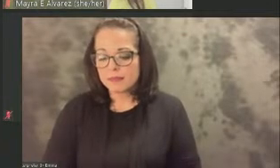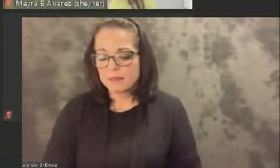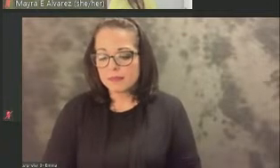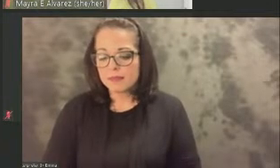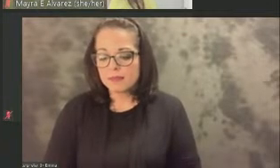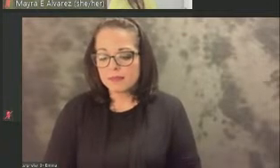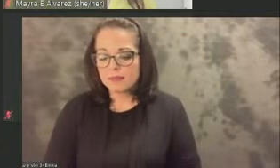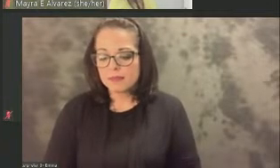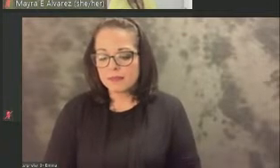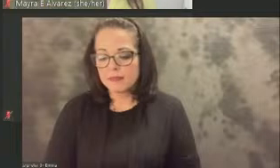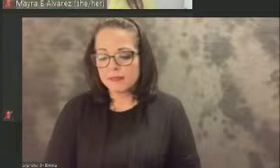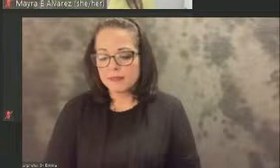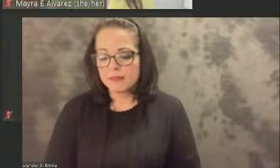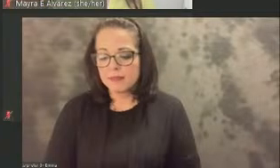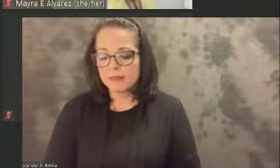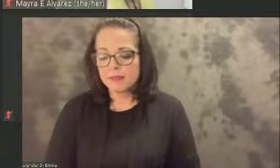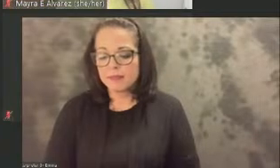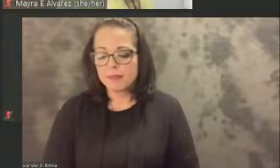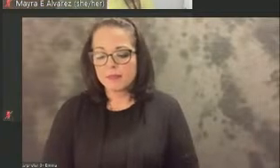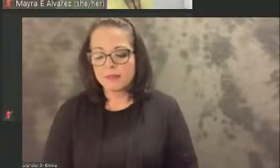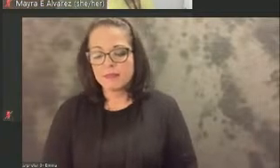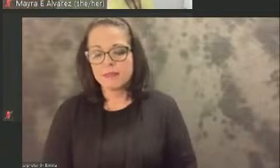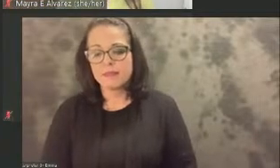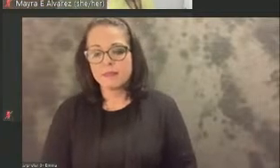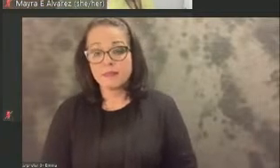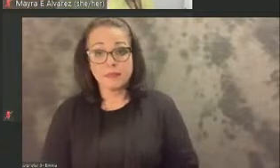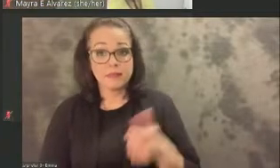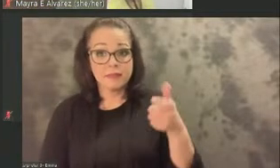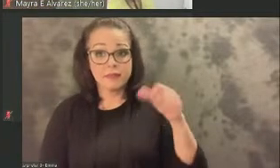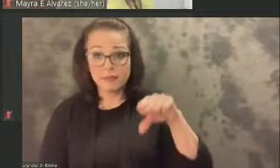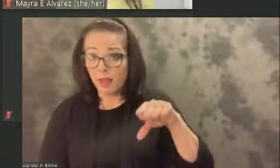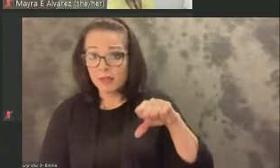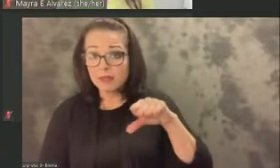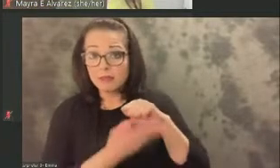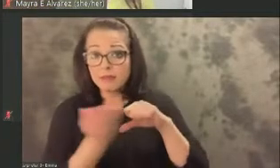Thank you. Nays?